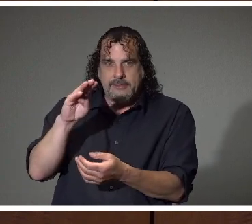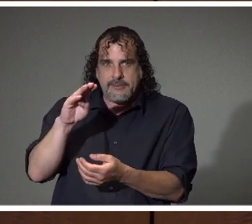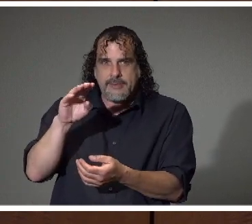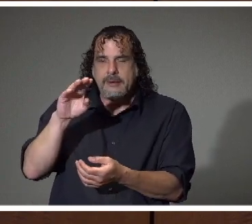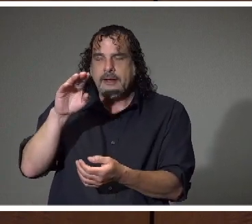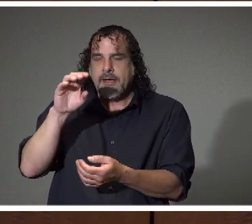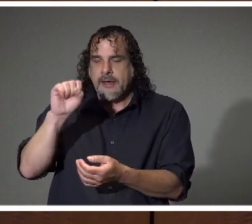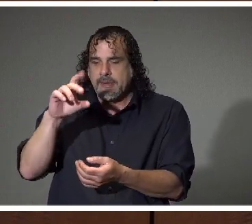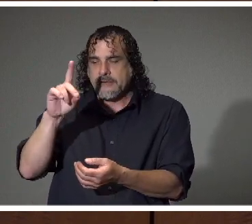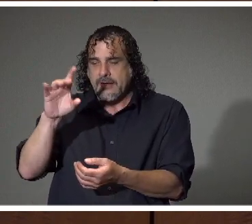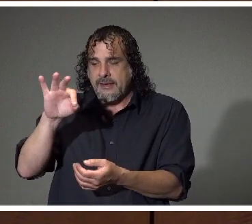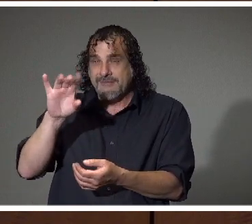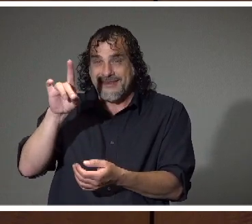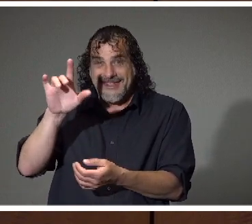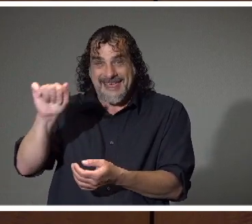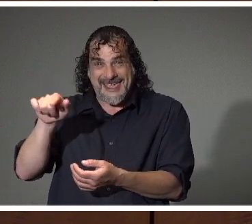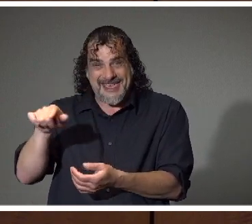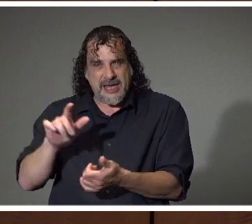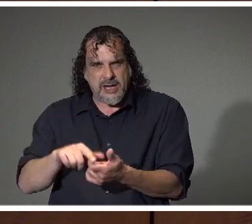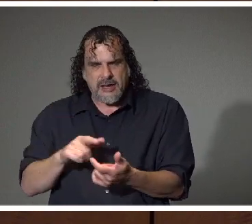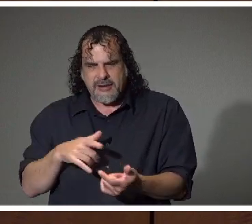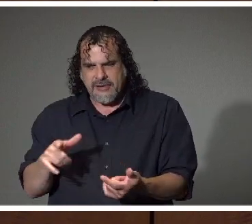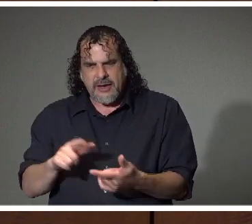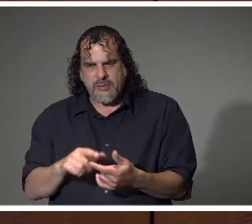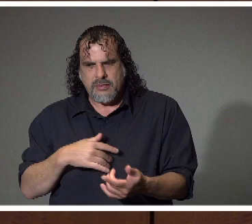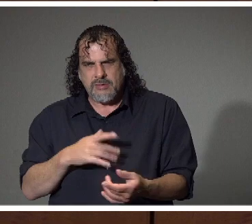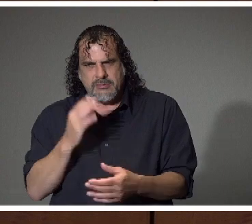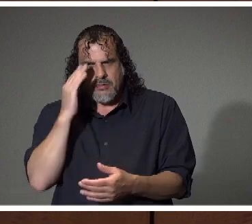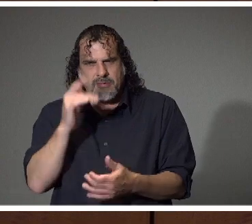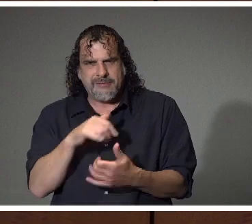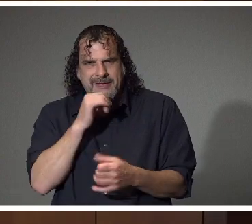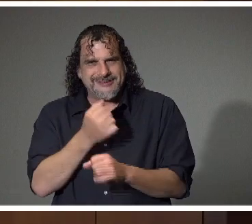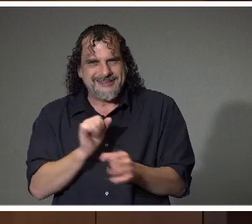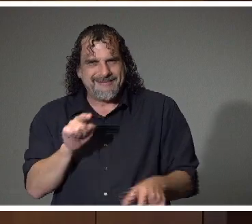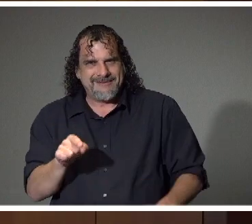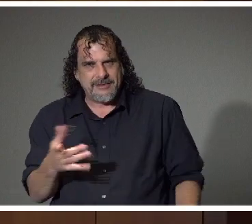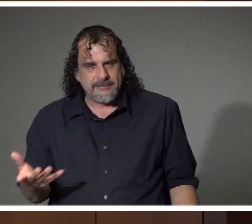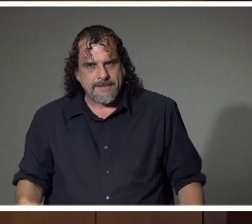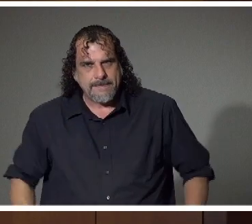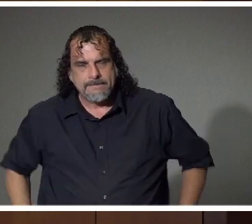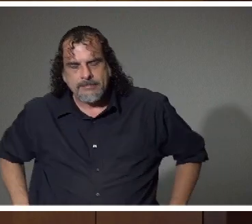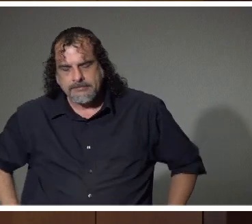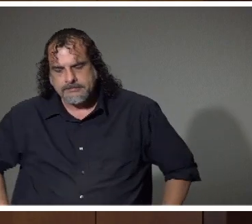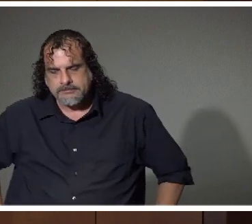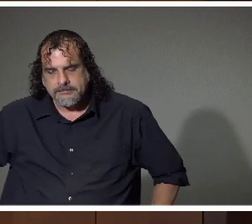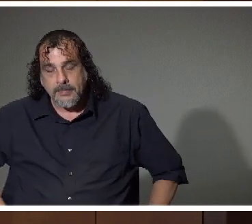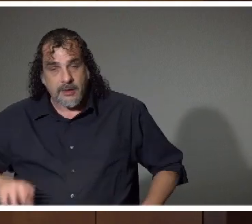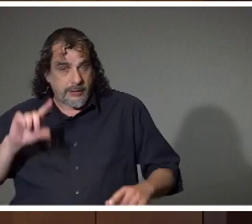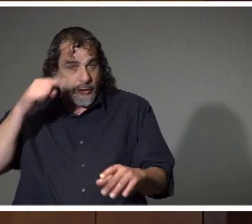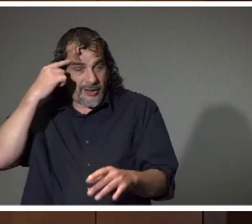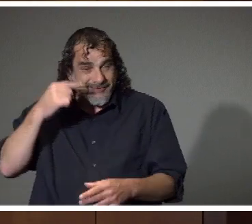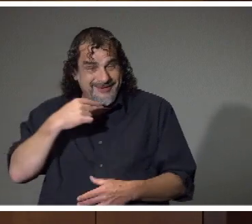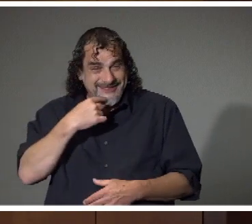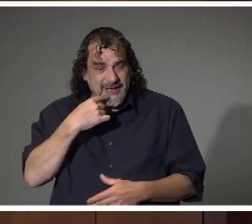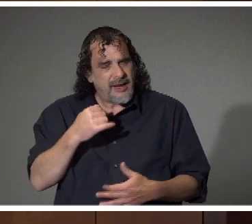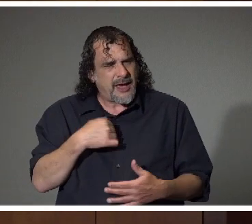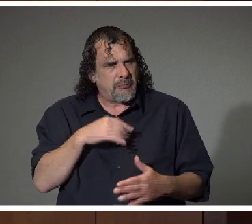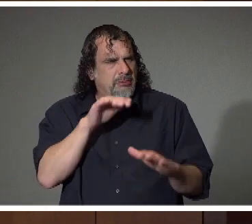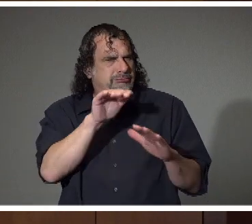is safe. So there's nothing that would be released that was not safe. Yeah, and I would just remind everyone out